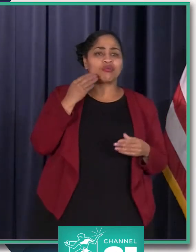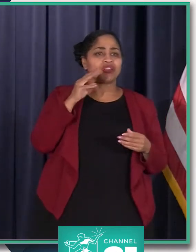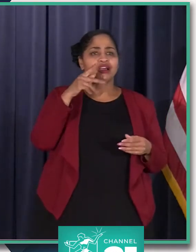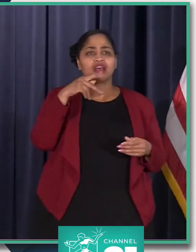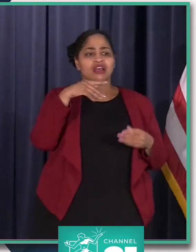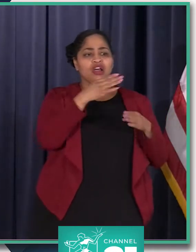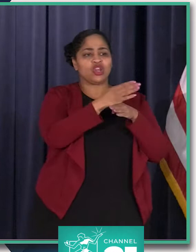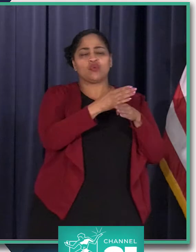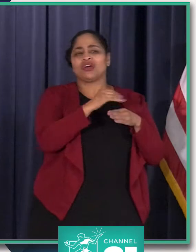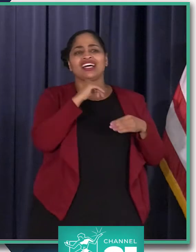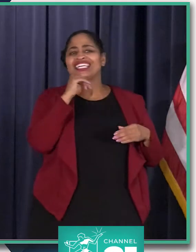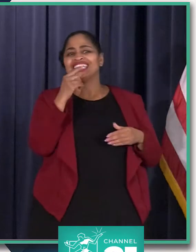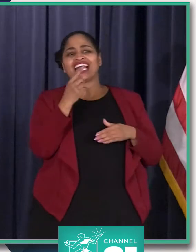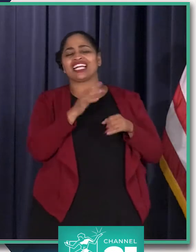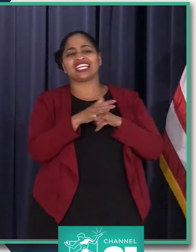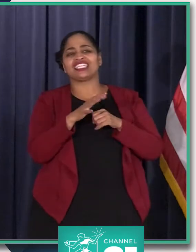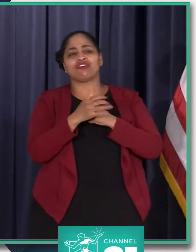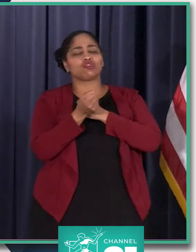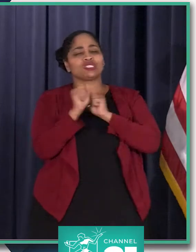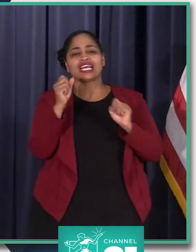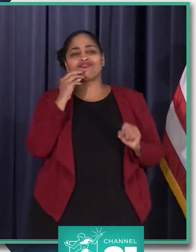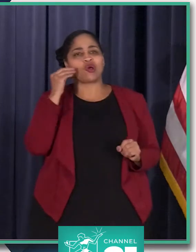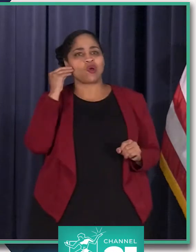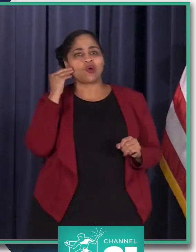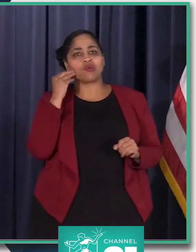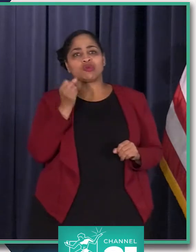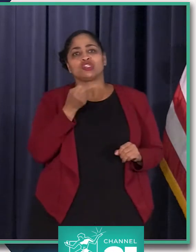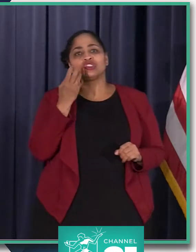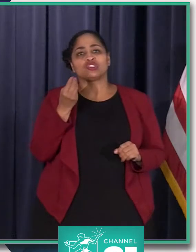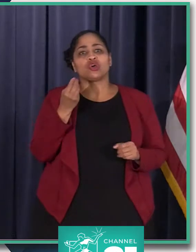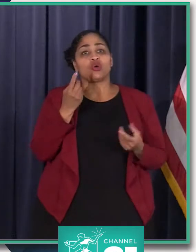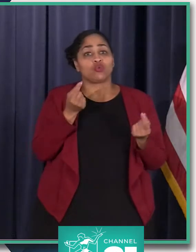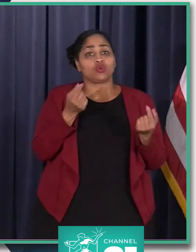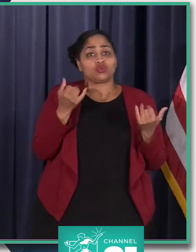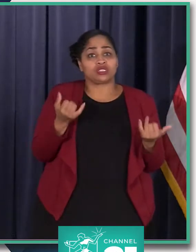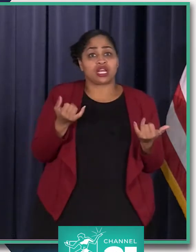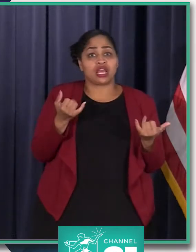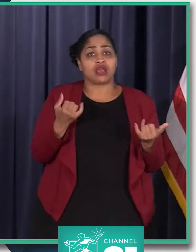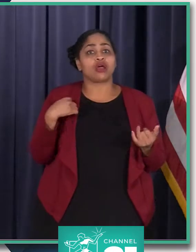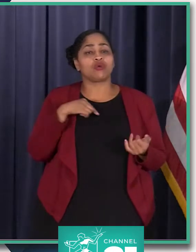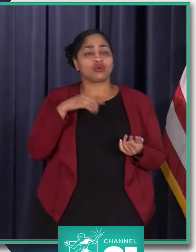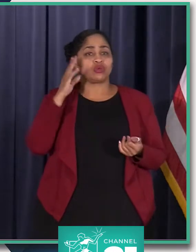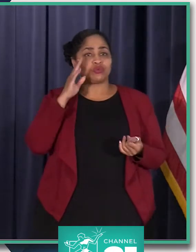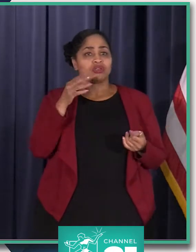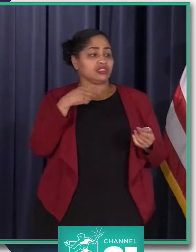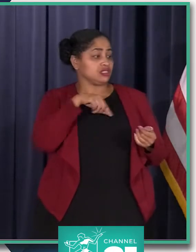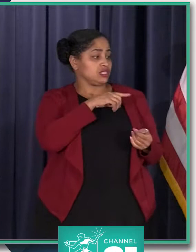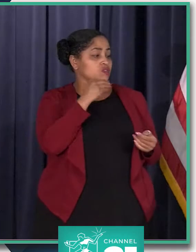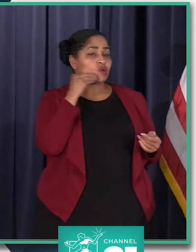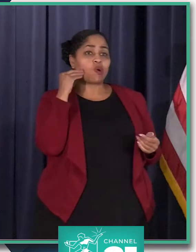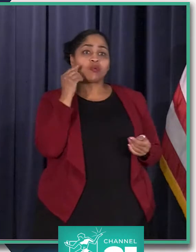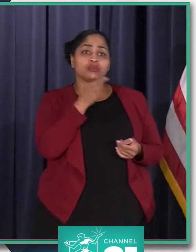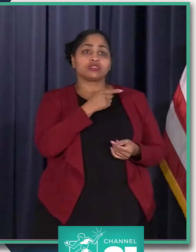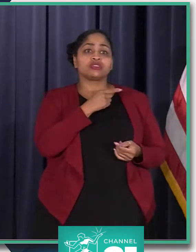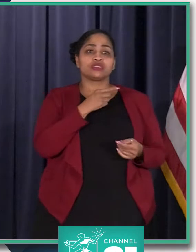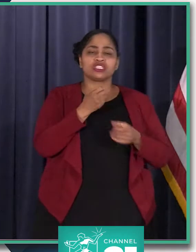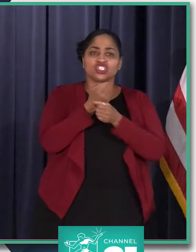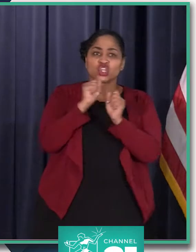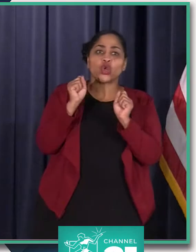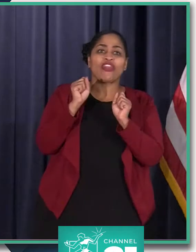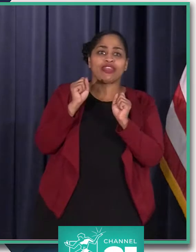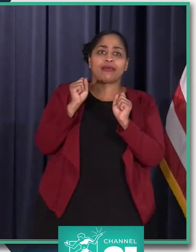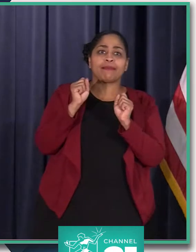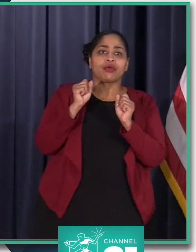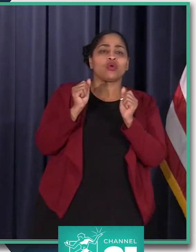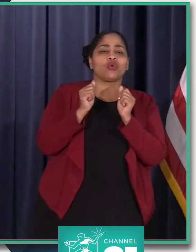not the level of security we need to save a house. And so what we're going to do is we are going to take these houses and secure